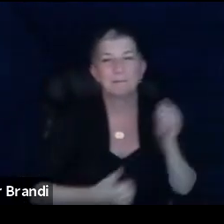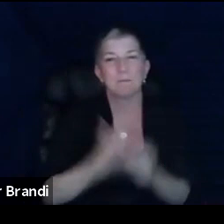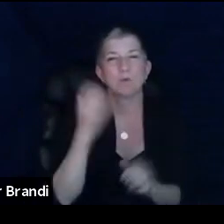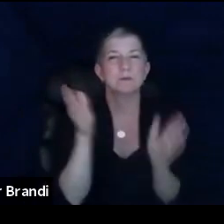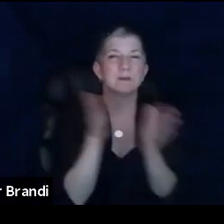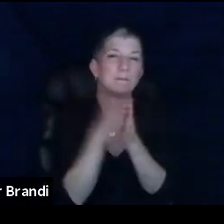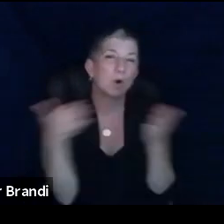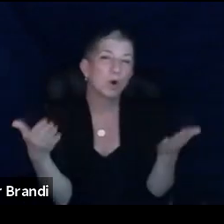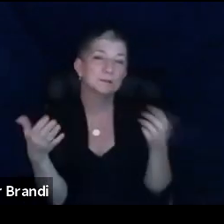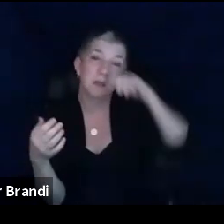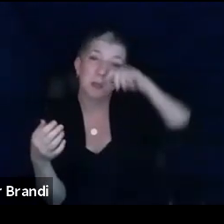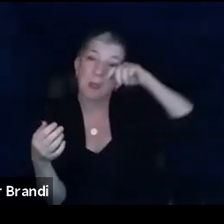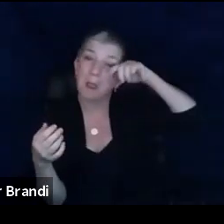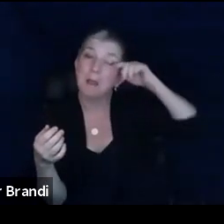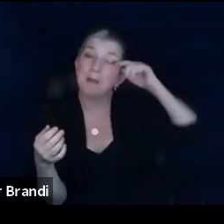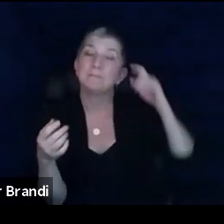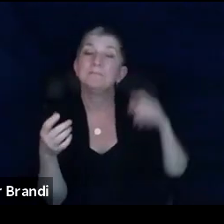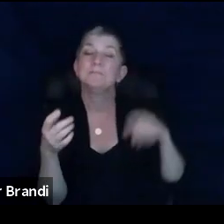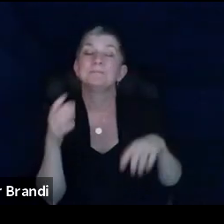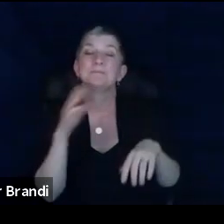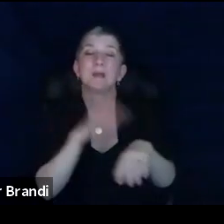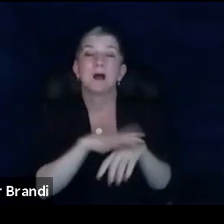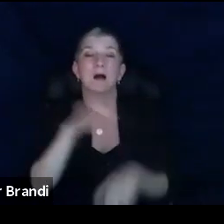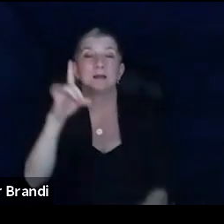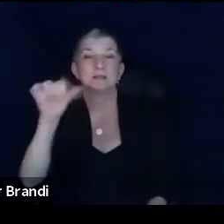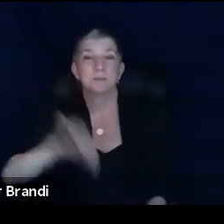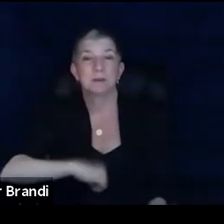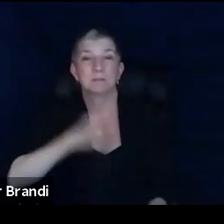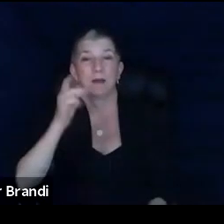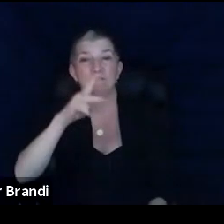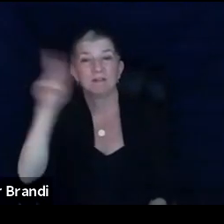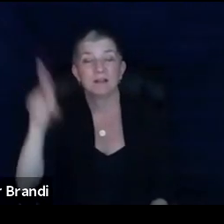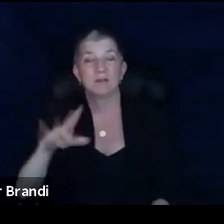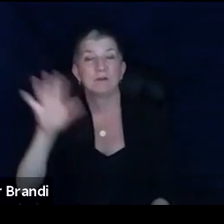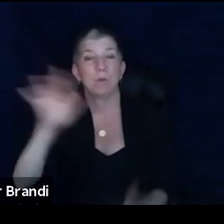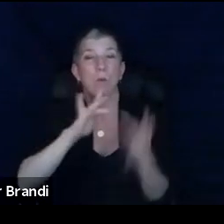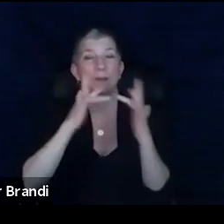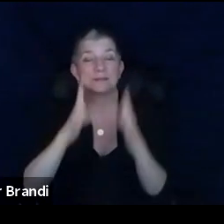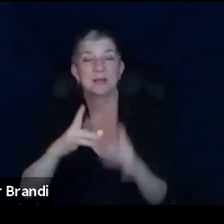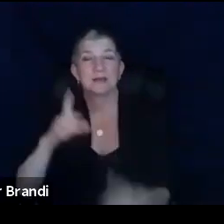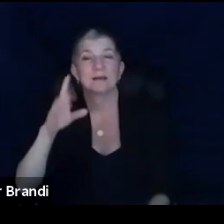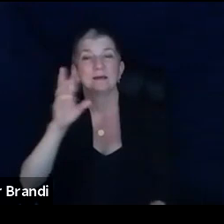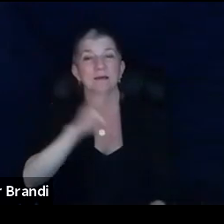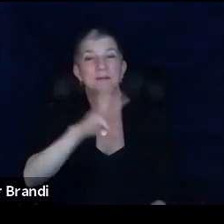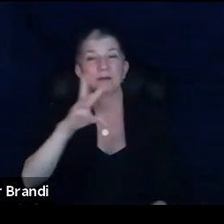books, and it's on Disability Pride Philadelphia's website. That's